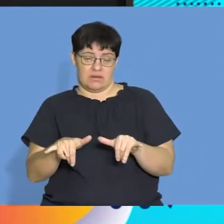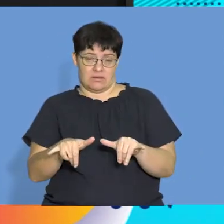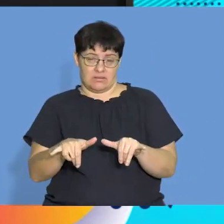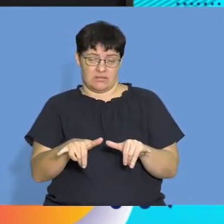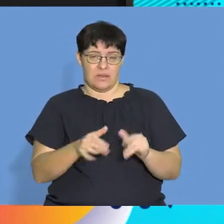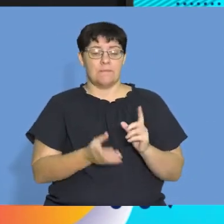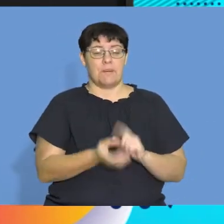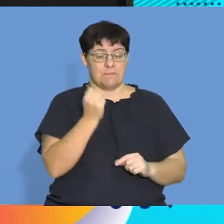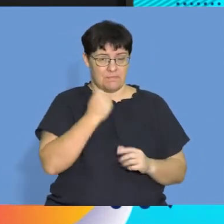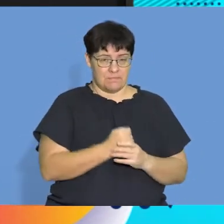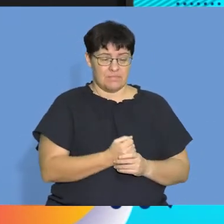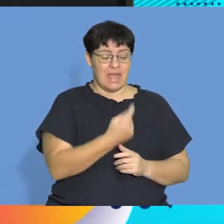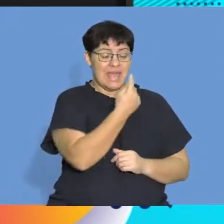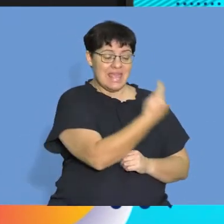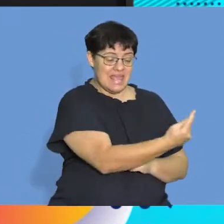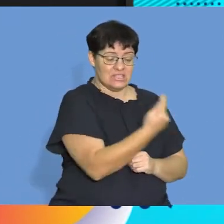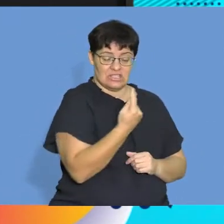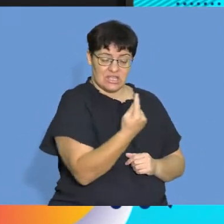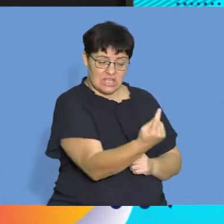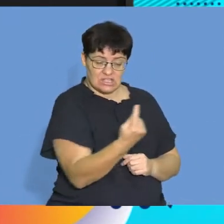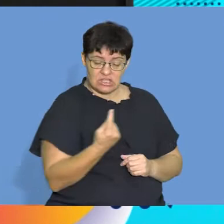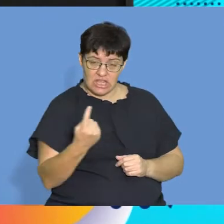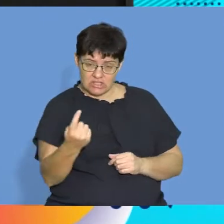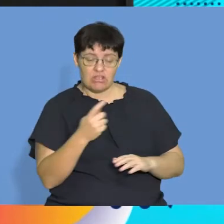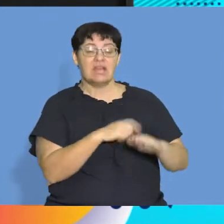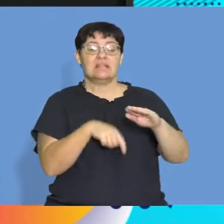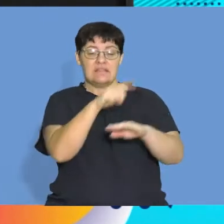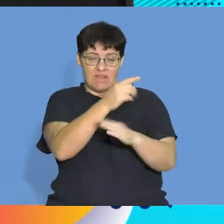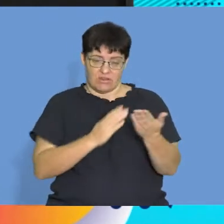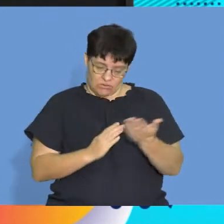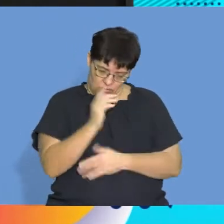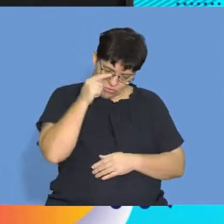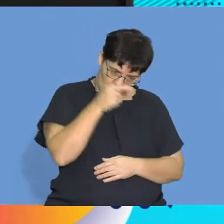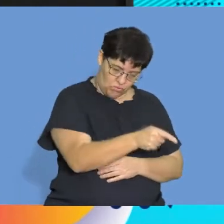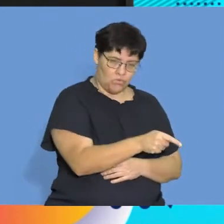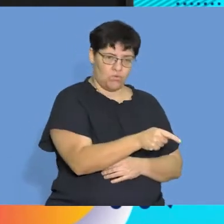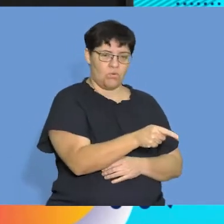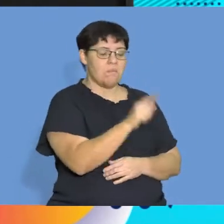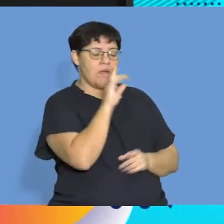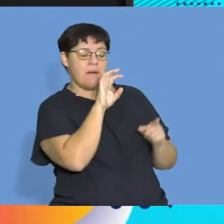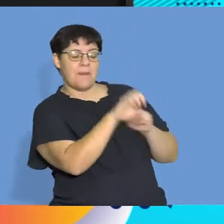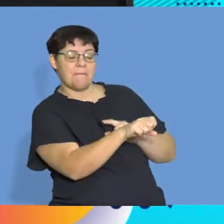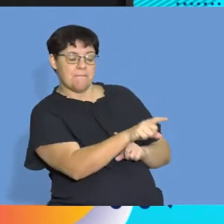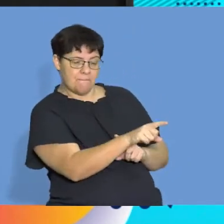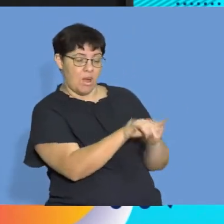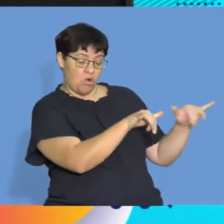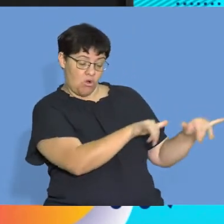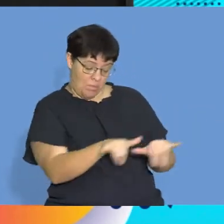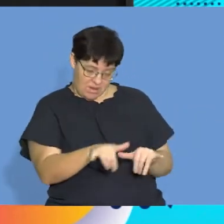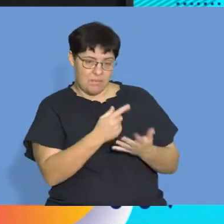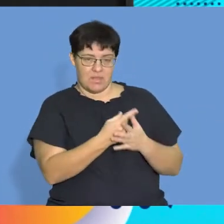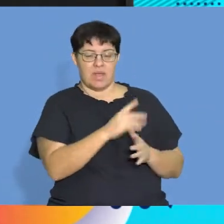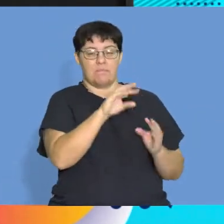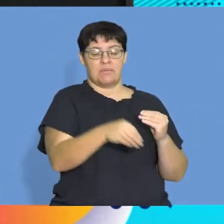term that you have will need to be divided by what you are taking out as a common factor